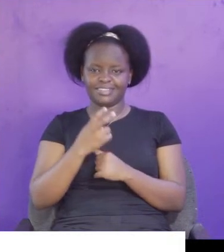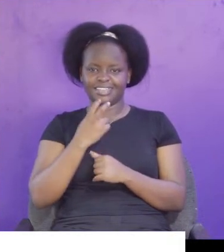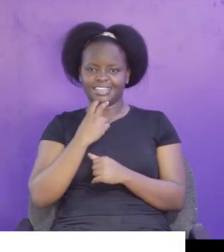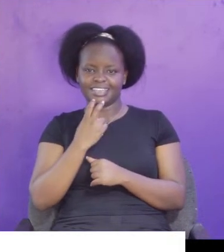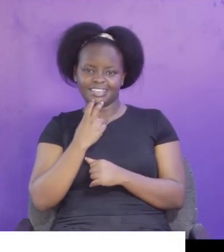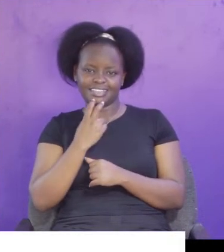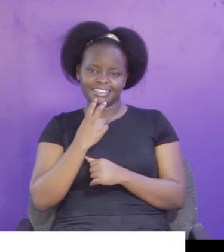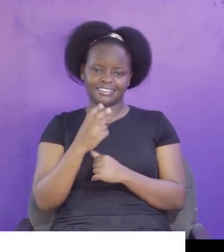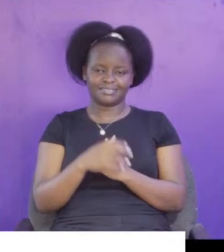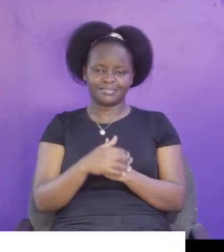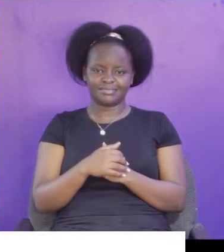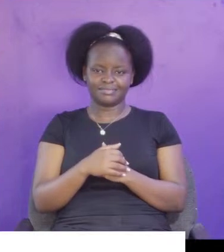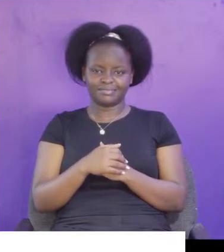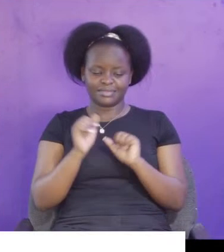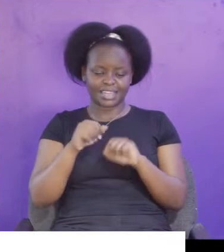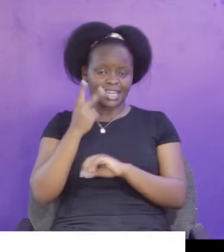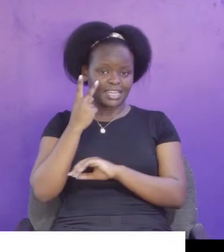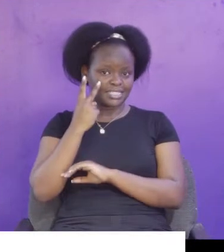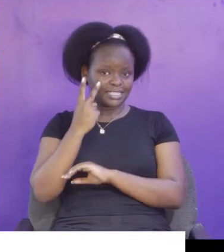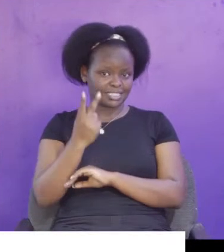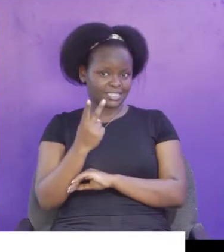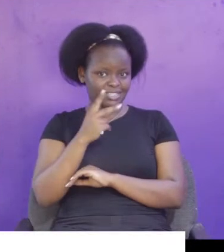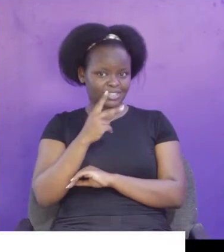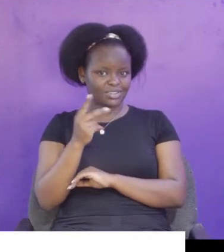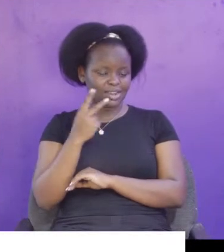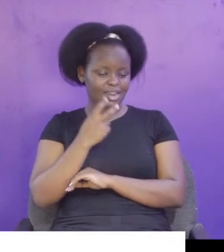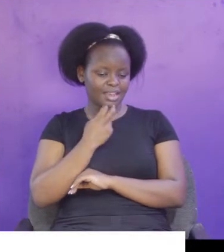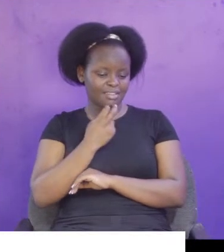I can see you laughing at all of us,